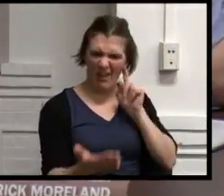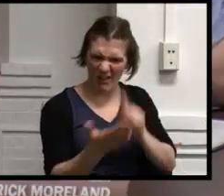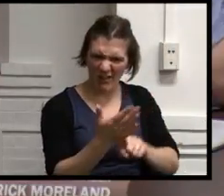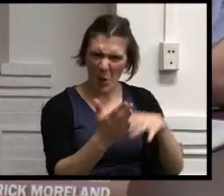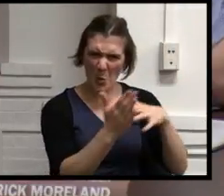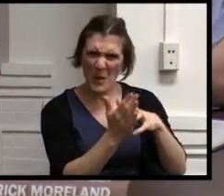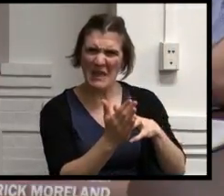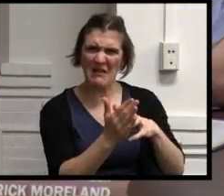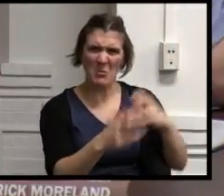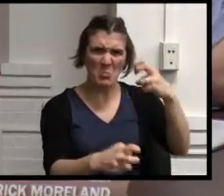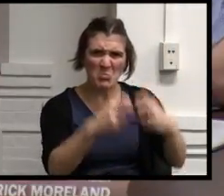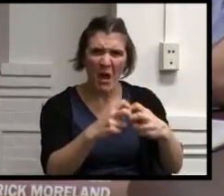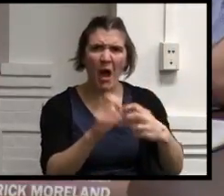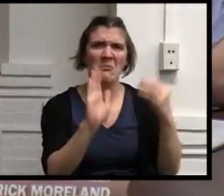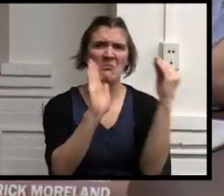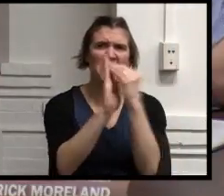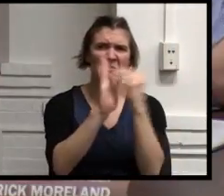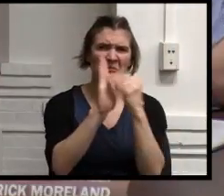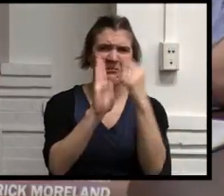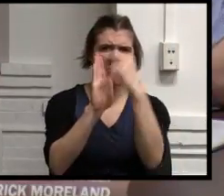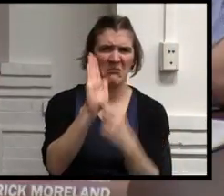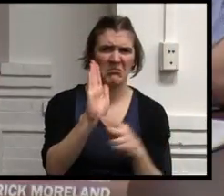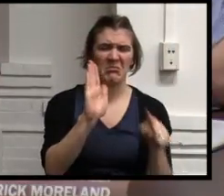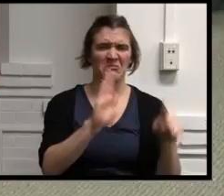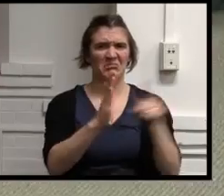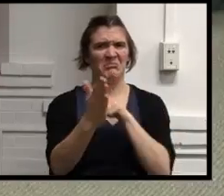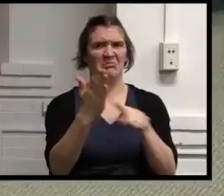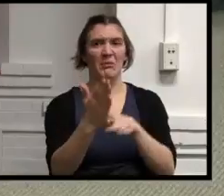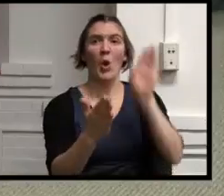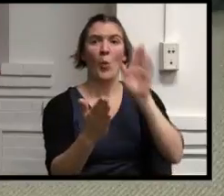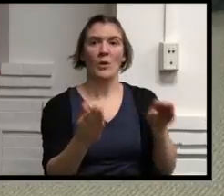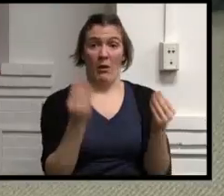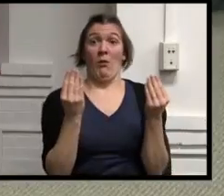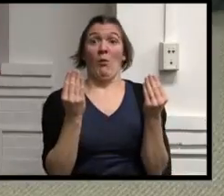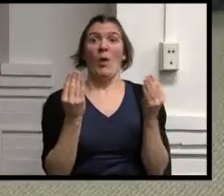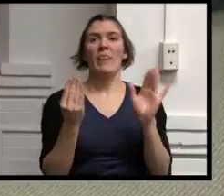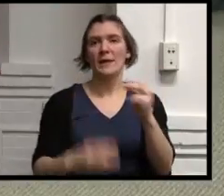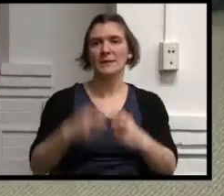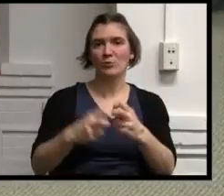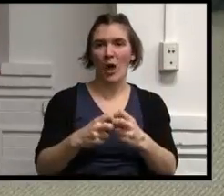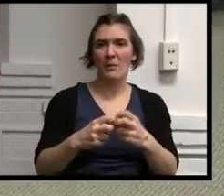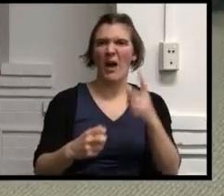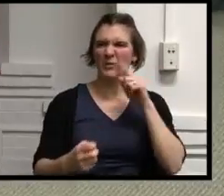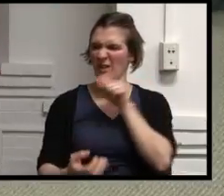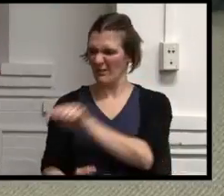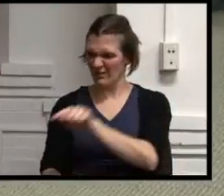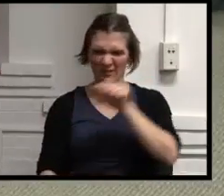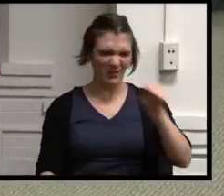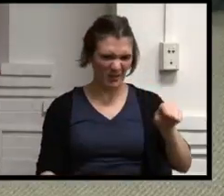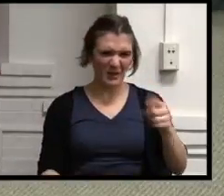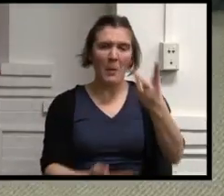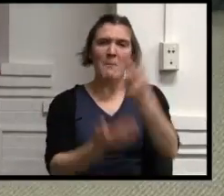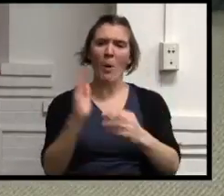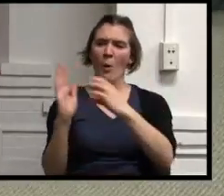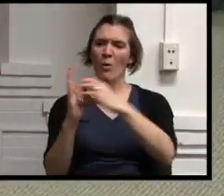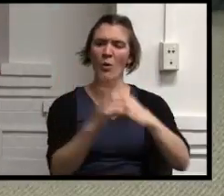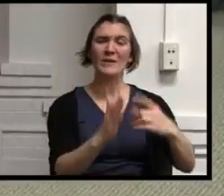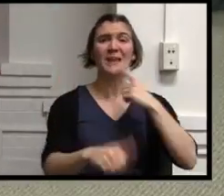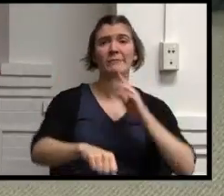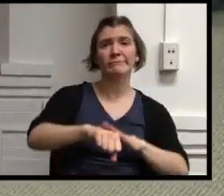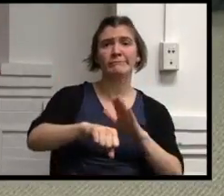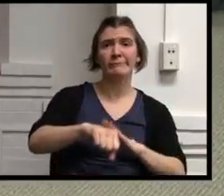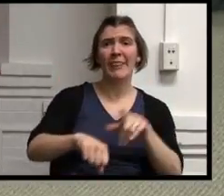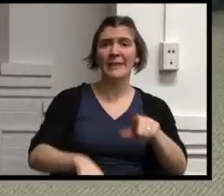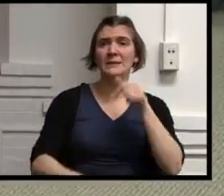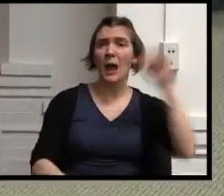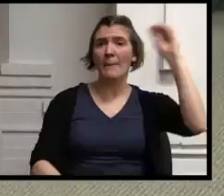would document those. That's what we show. Because the same disclaimer was in the single audit, or in the earlier audit too. So, because I thought, oh,